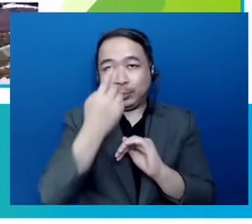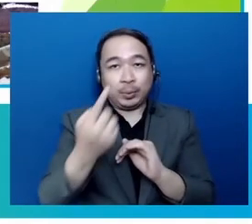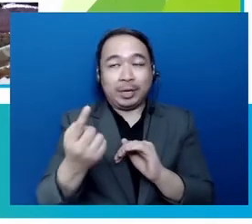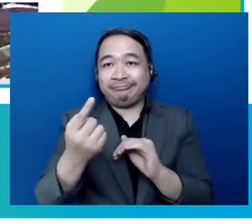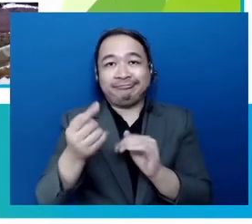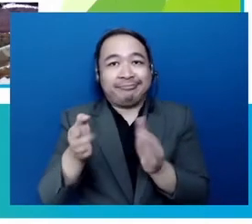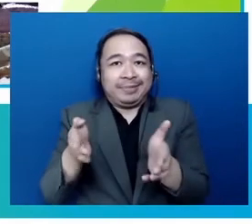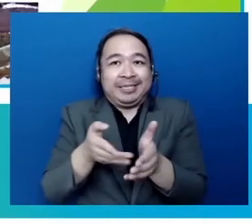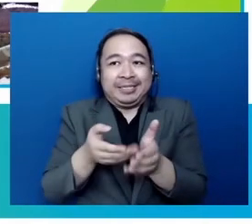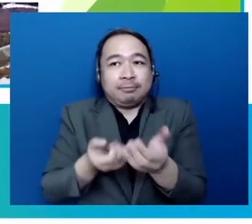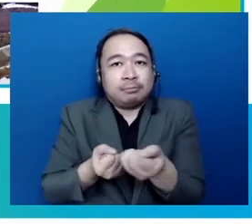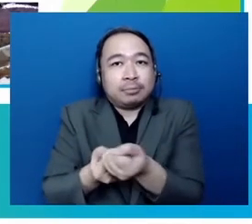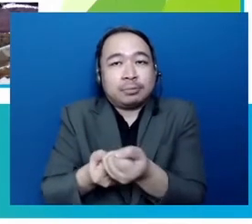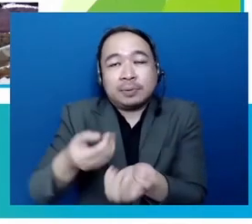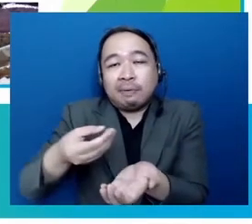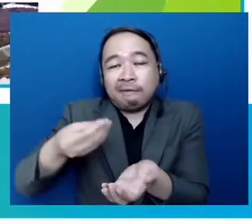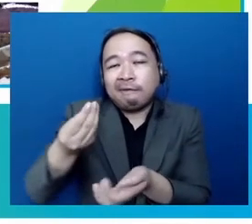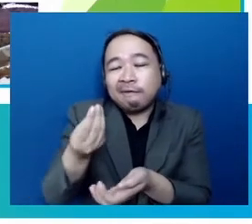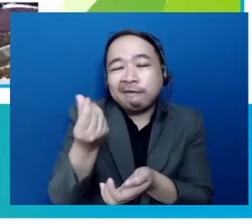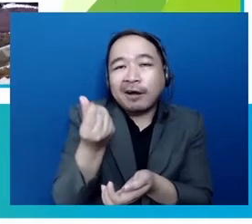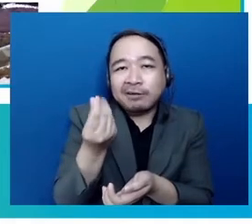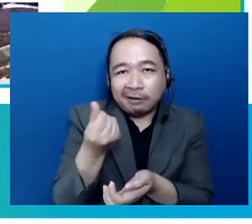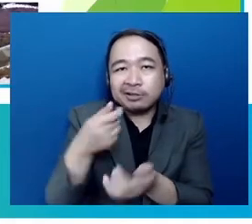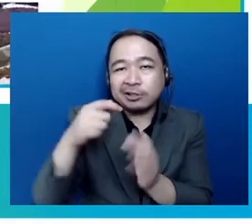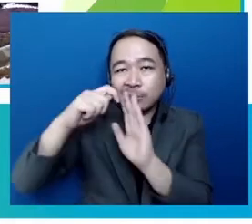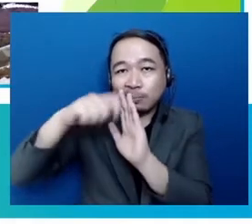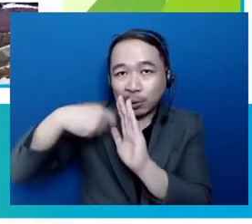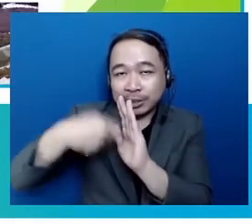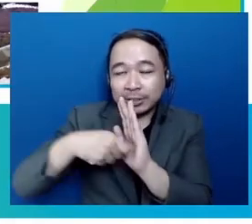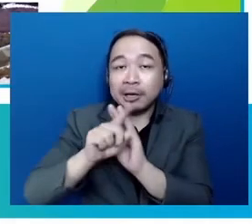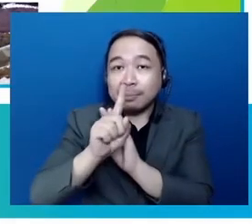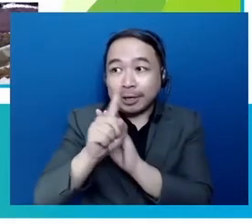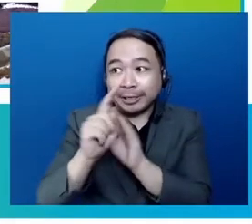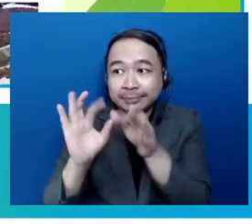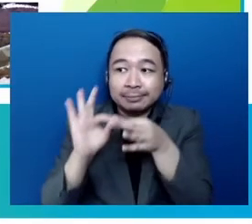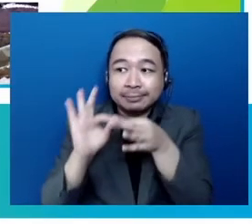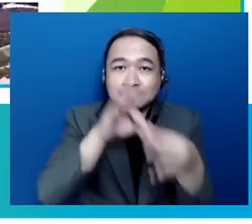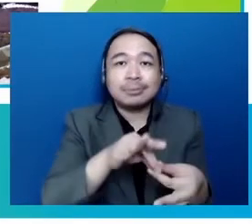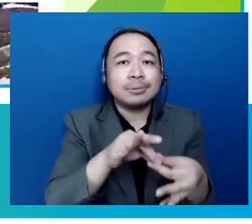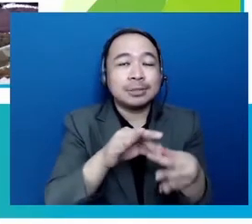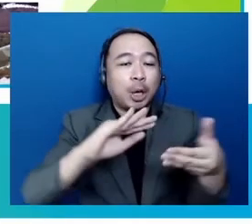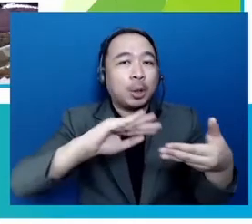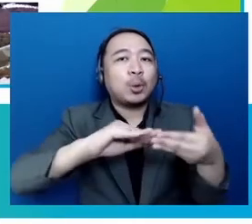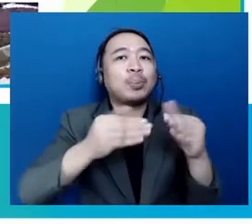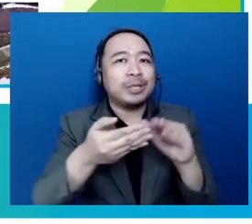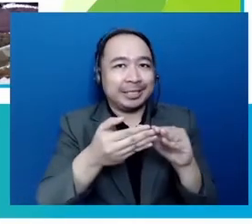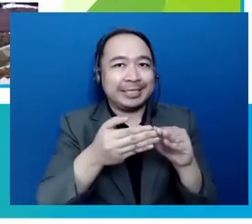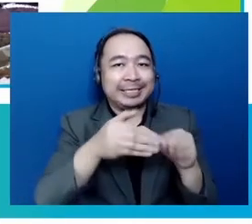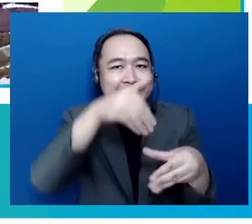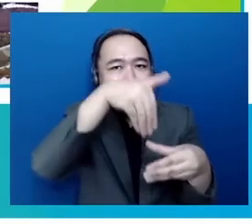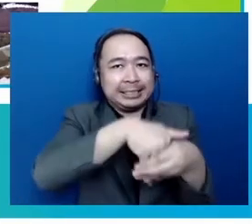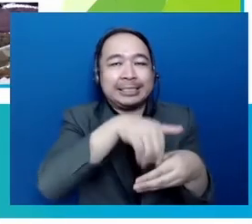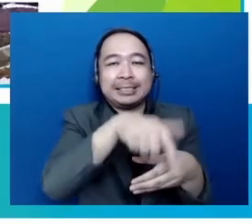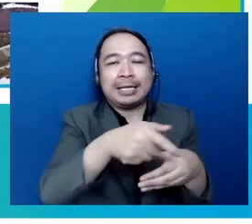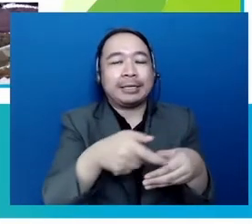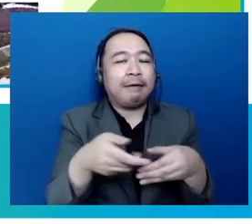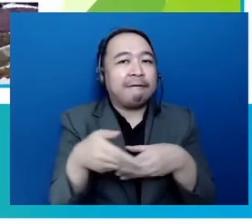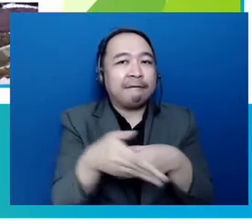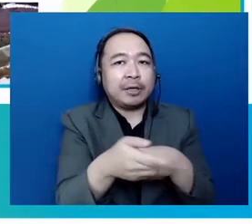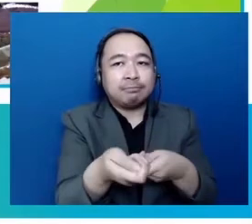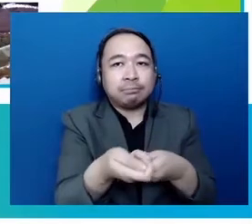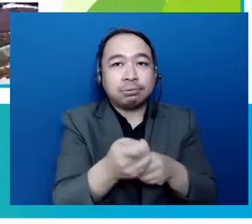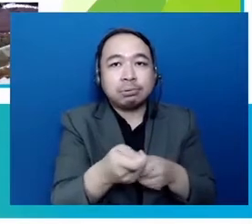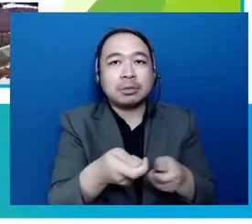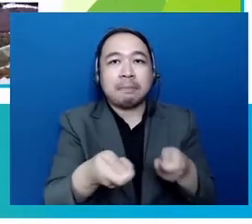but it is very much attached to the community-based fisheries management. The fish that are caught are